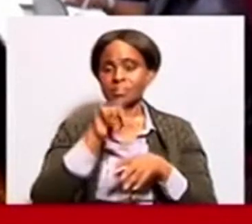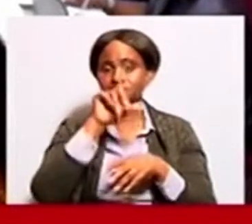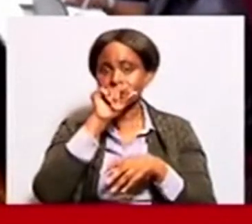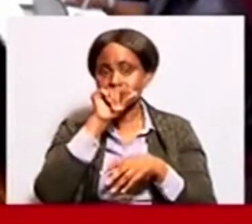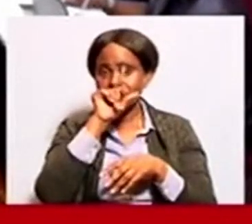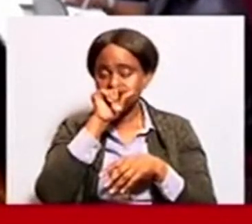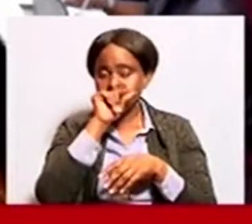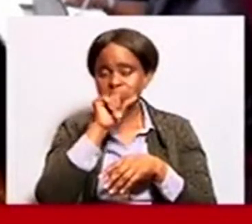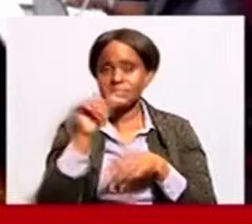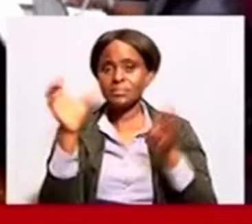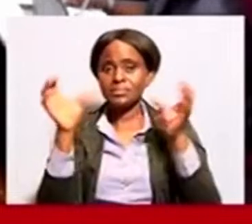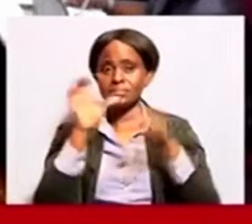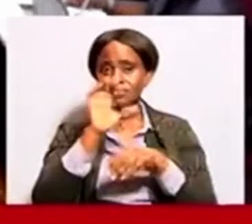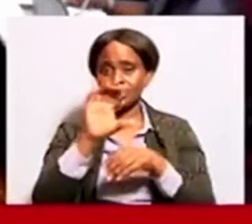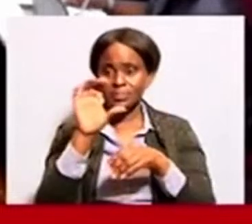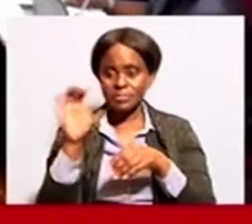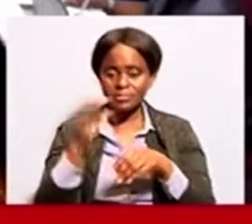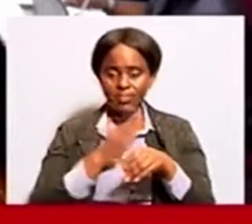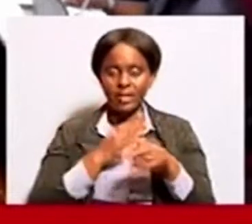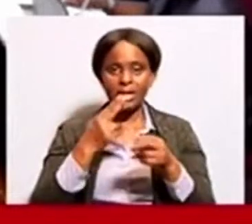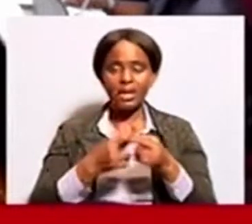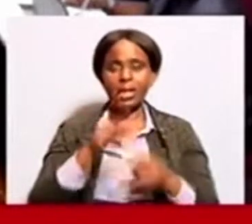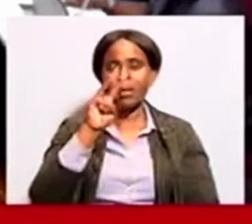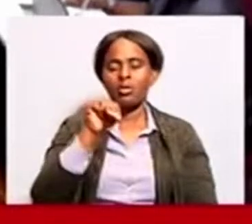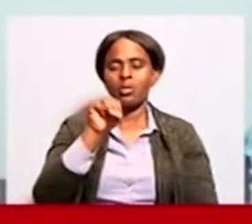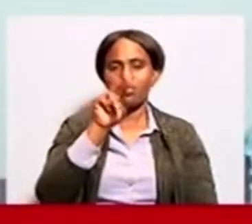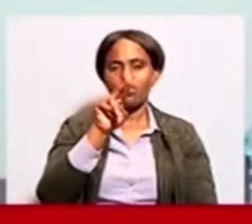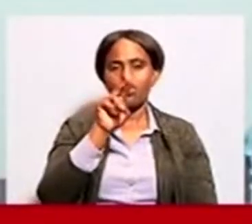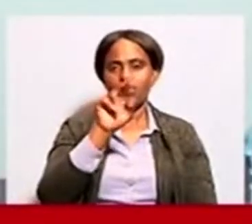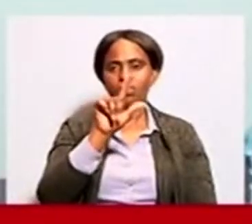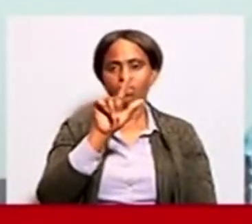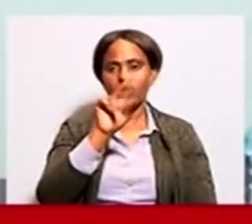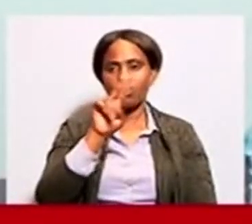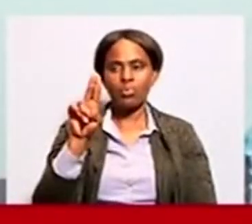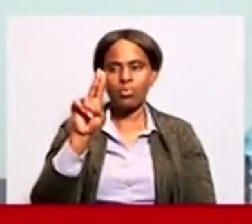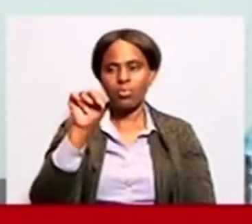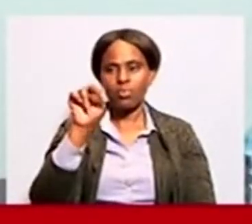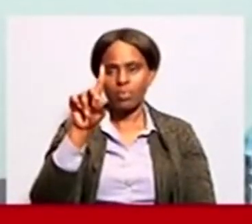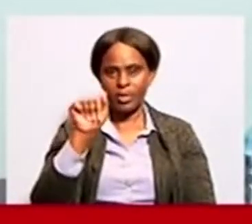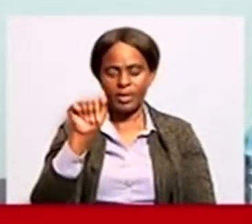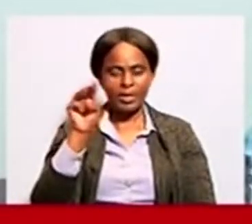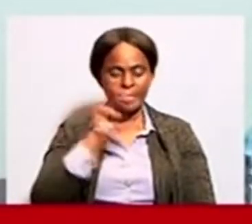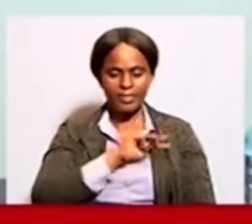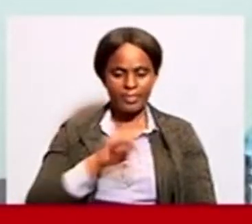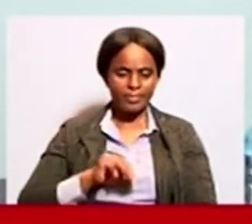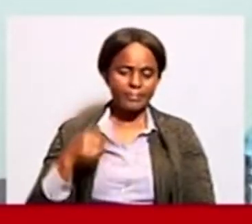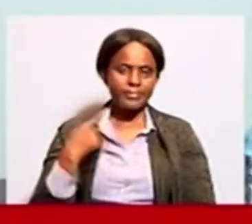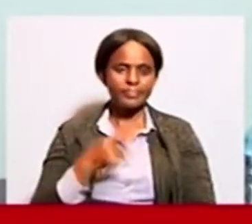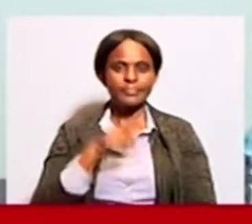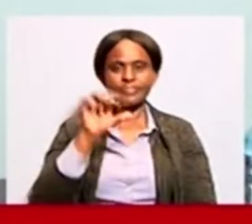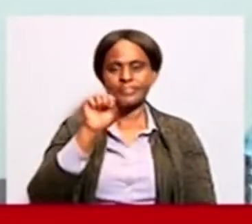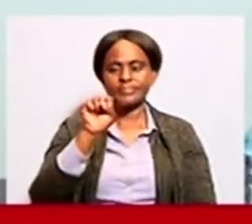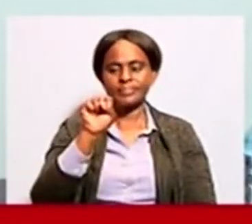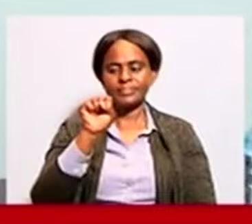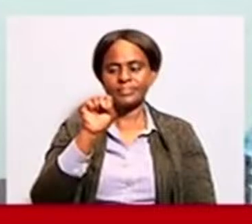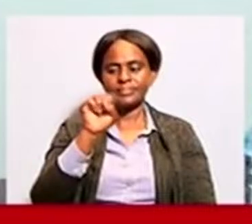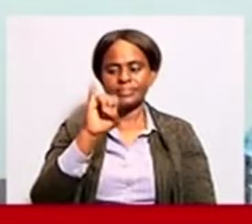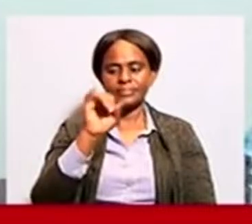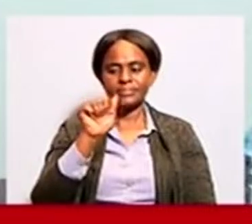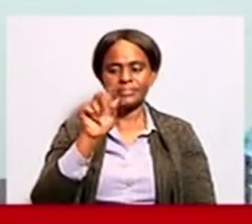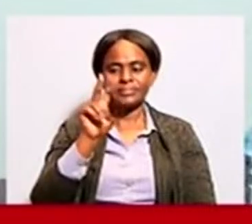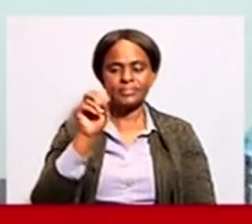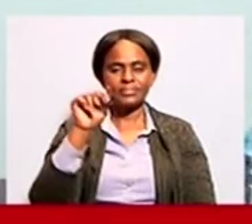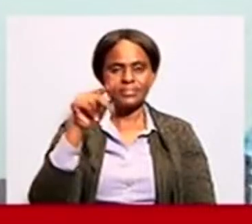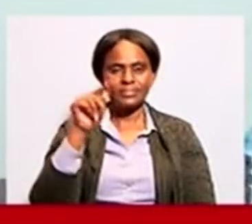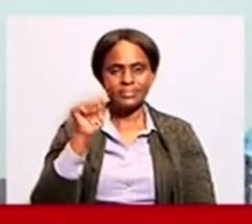Livingstone City Council, Mulunda Darius, Member of Parliament for Siavonga constituency, and the chairperson for this committee,